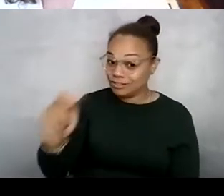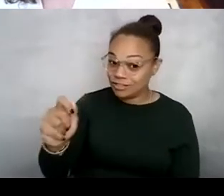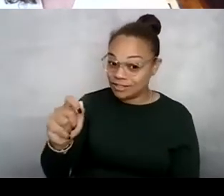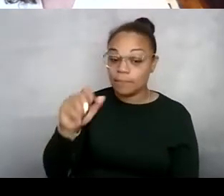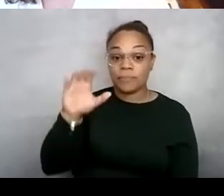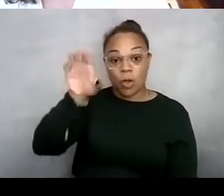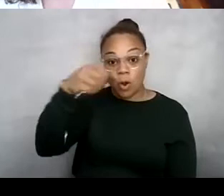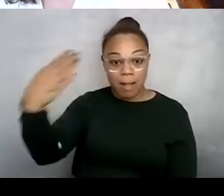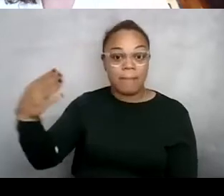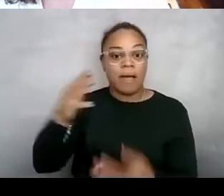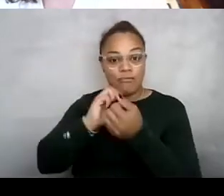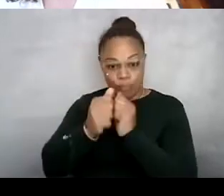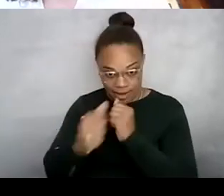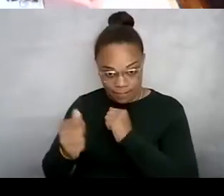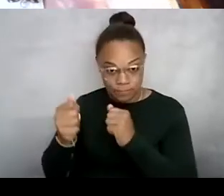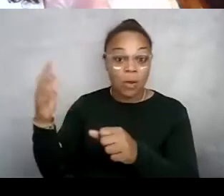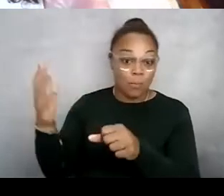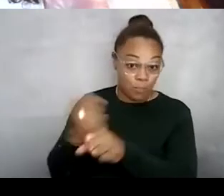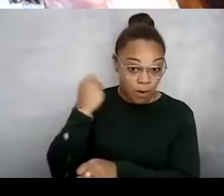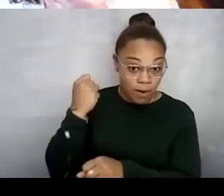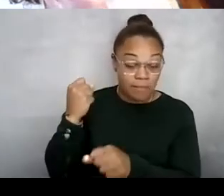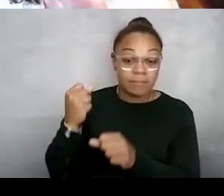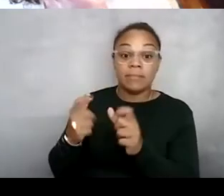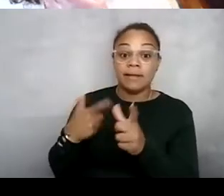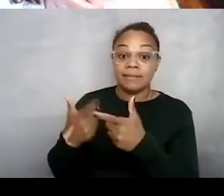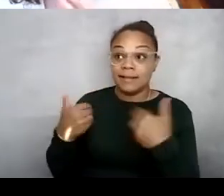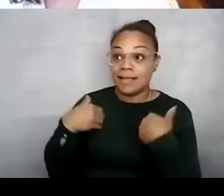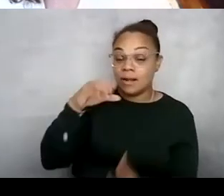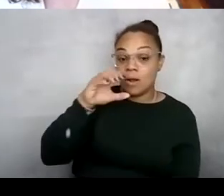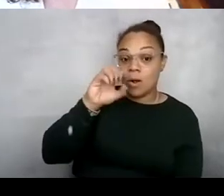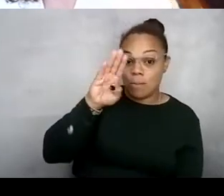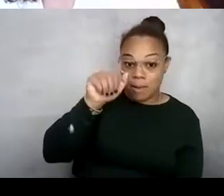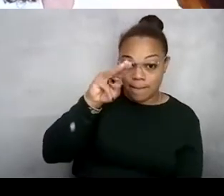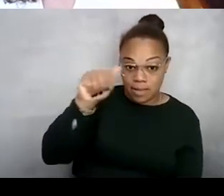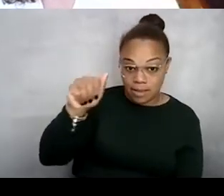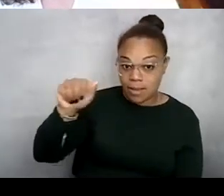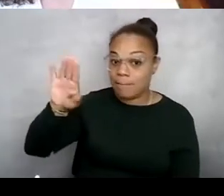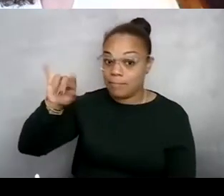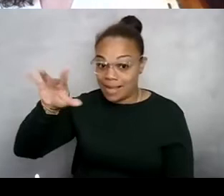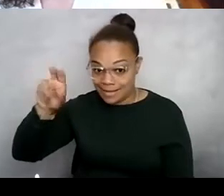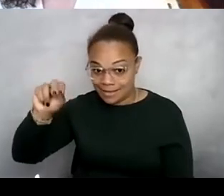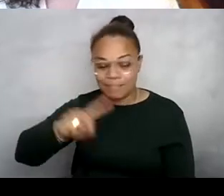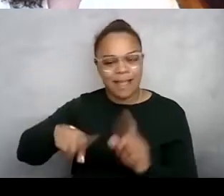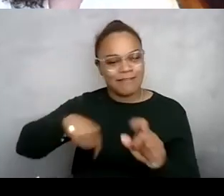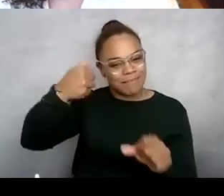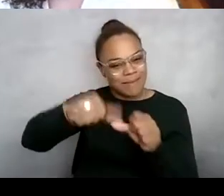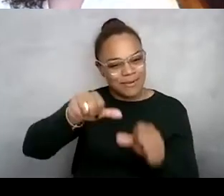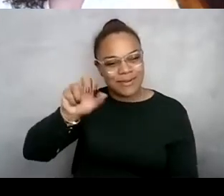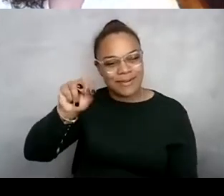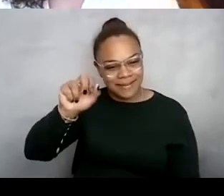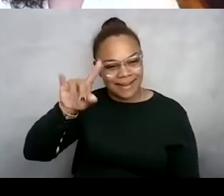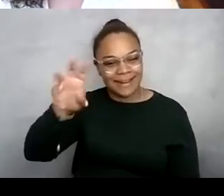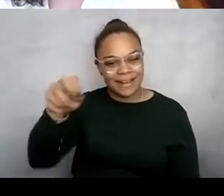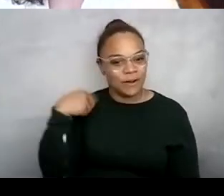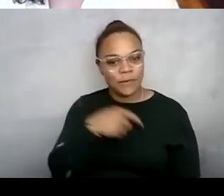win. And then you had Obama, Biden. But I remember, Nadine, you remember we were always doing these every 10-year anniversaries of